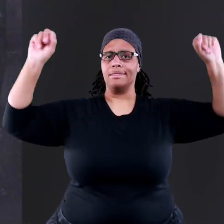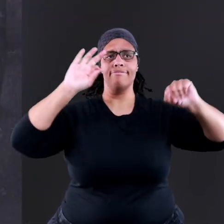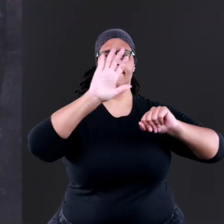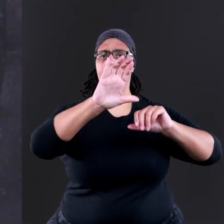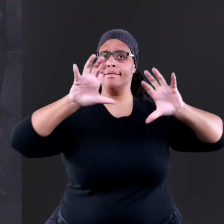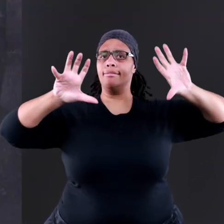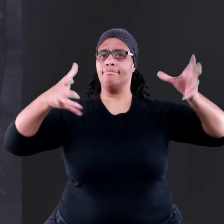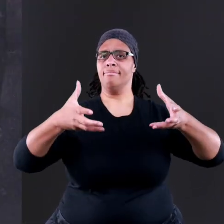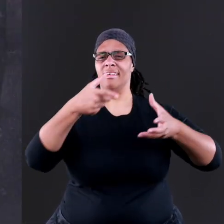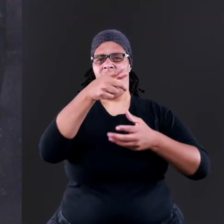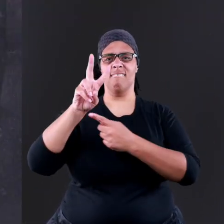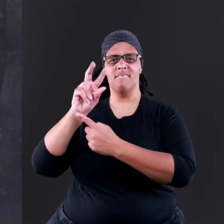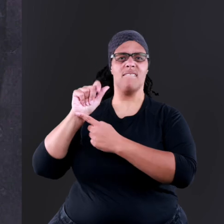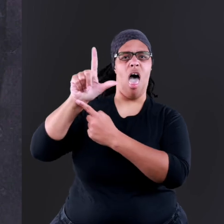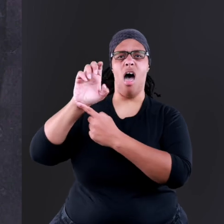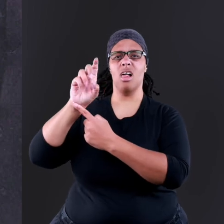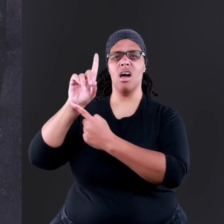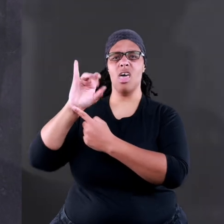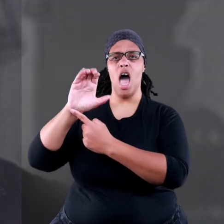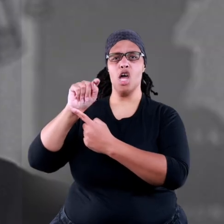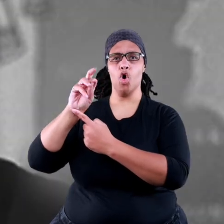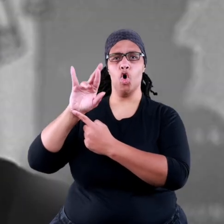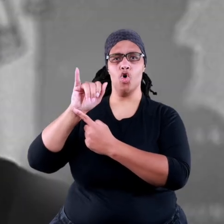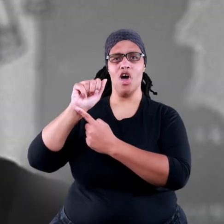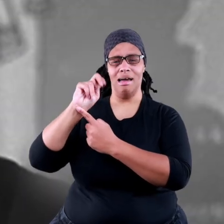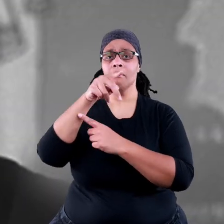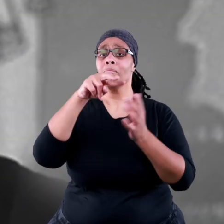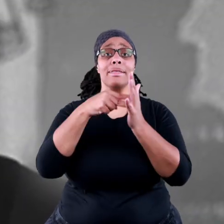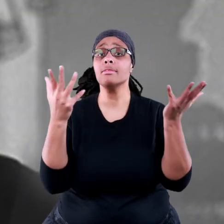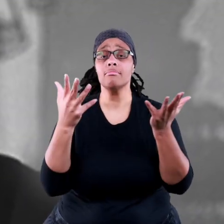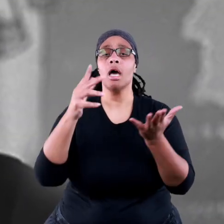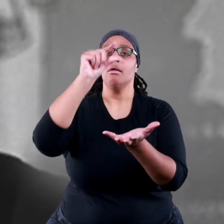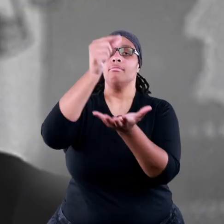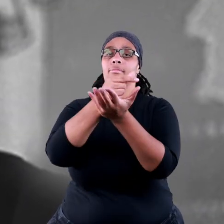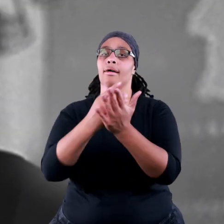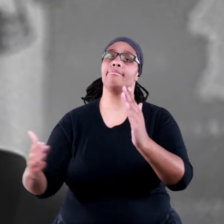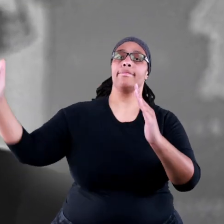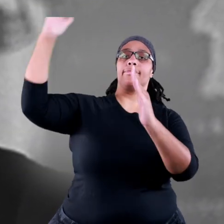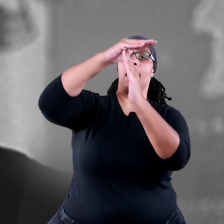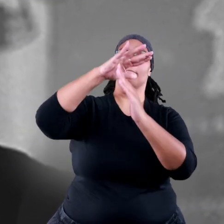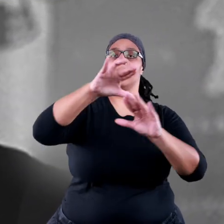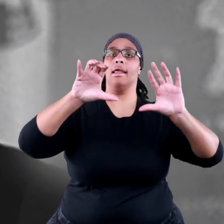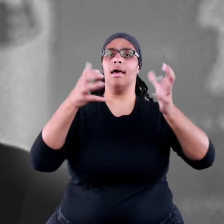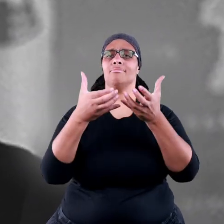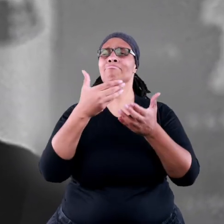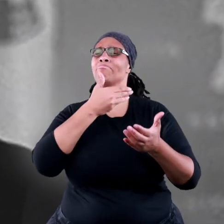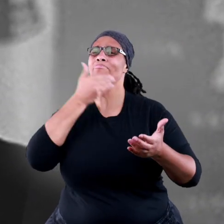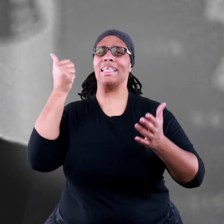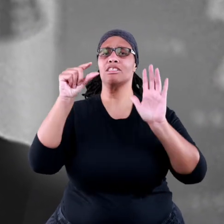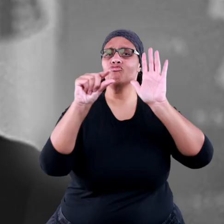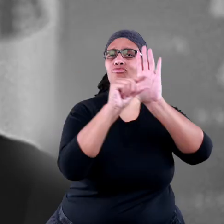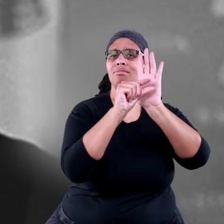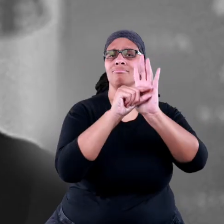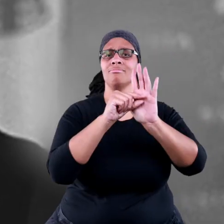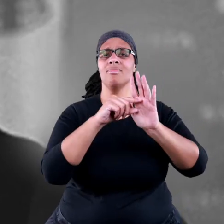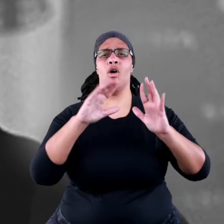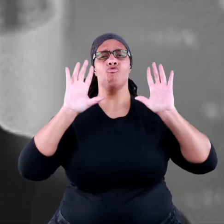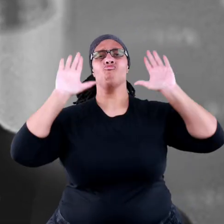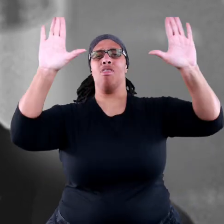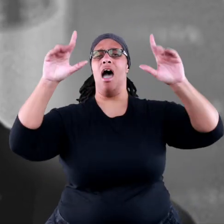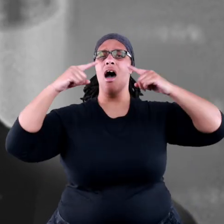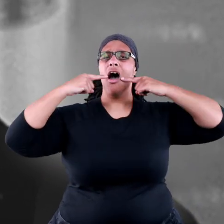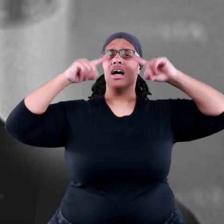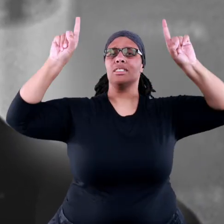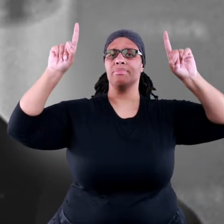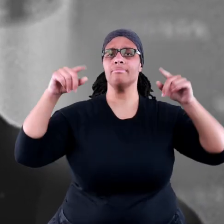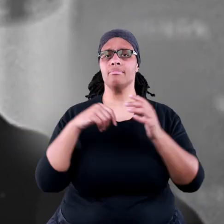became president of his class and became valedictorian, which means he graduated at the top of his class with the best grades.